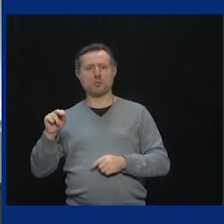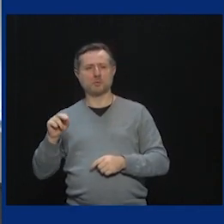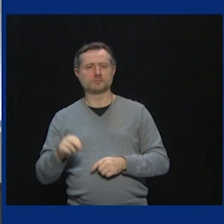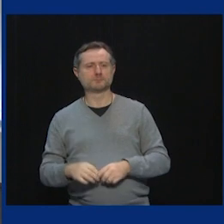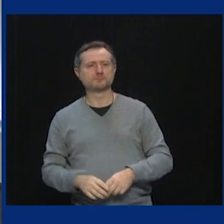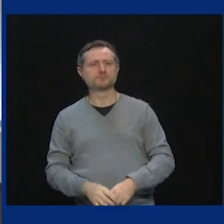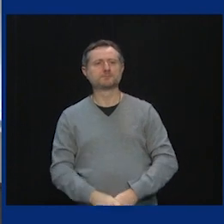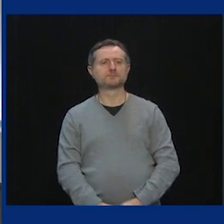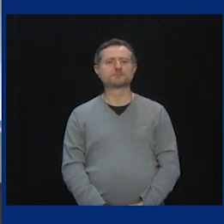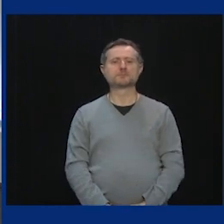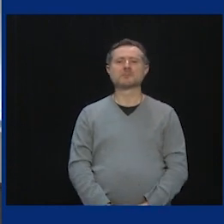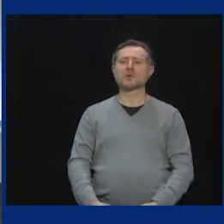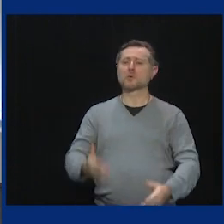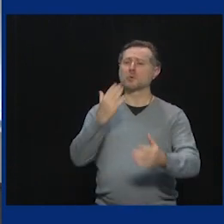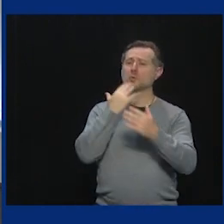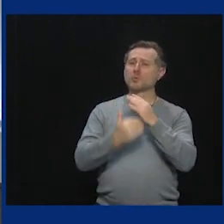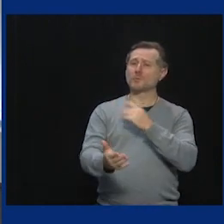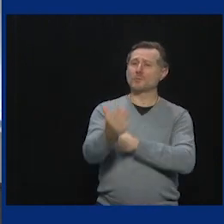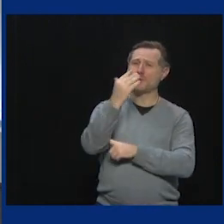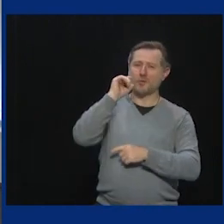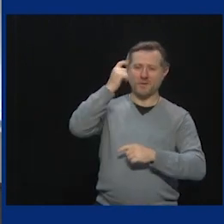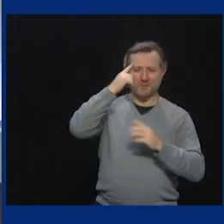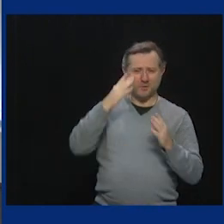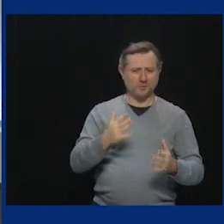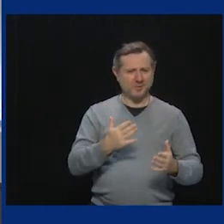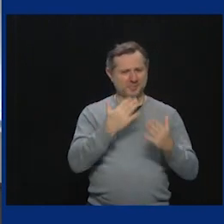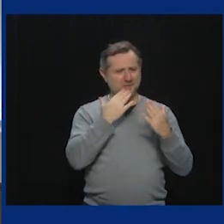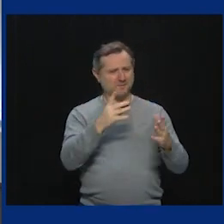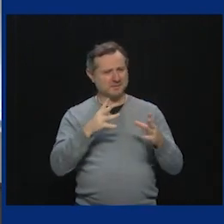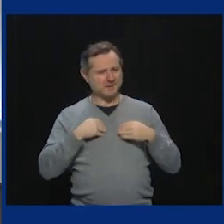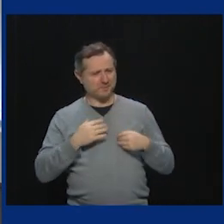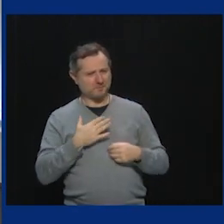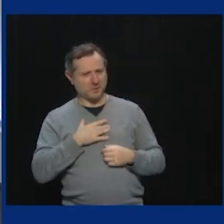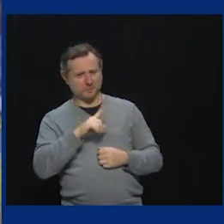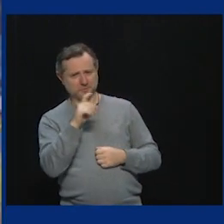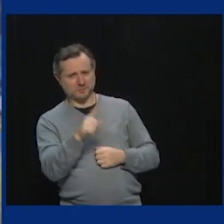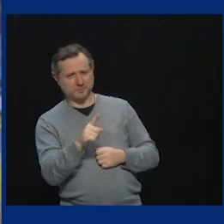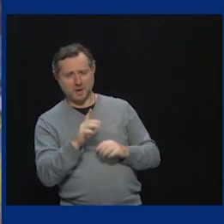Good morning, Governor. Thanks for taking my question. Good morning, Kevin. How are you? Very good, thank you.